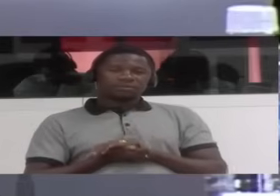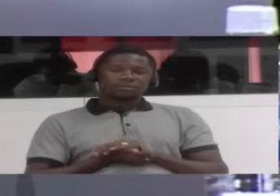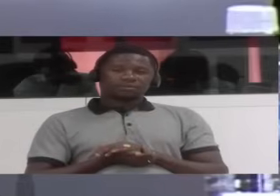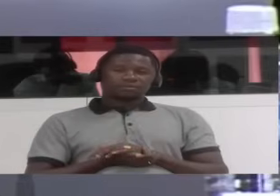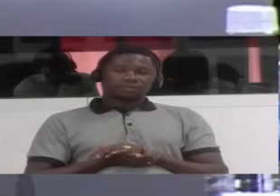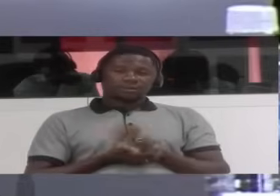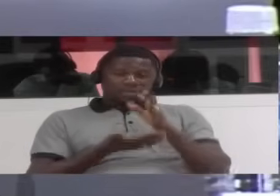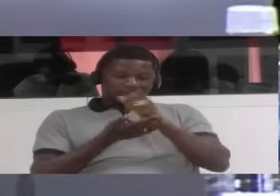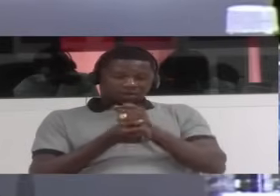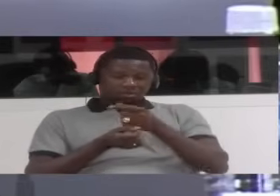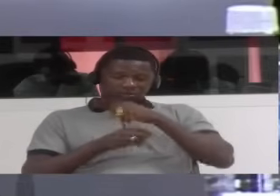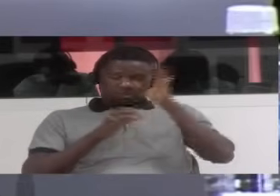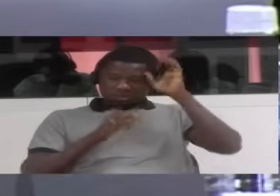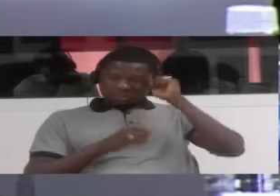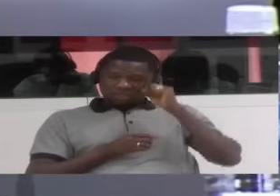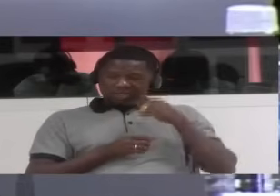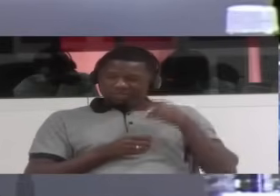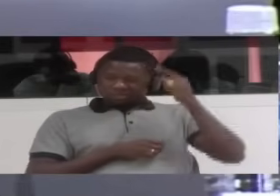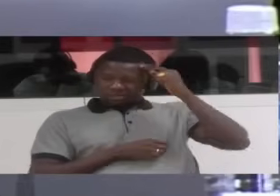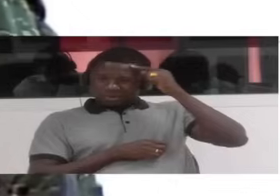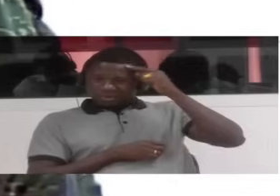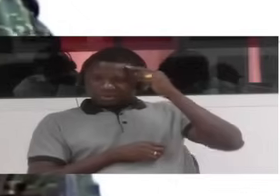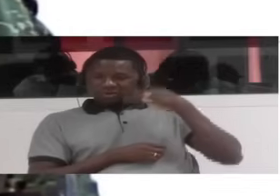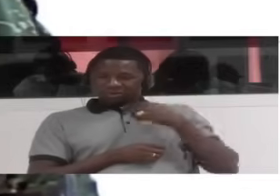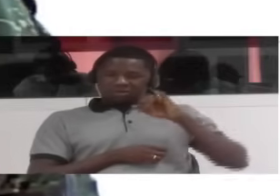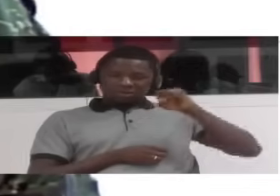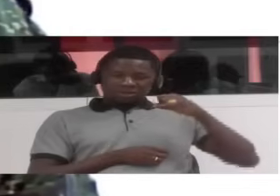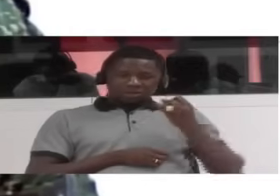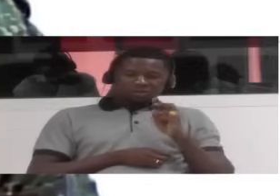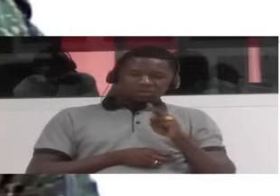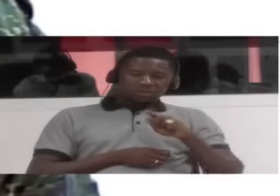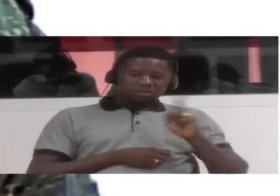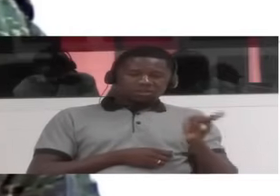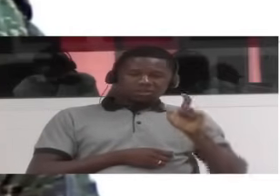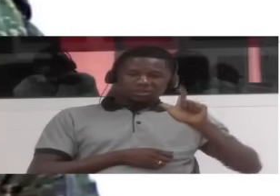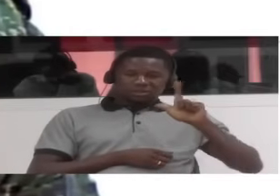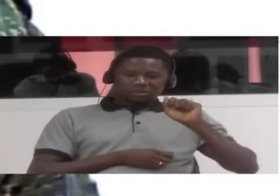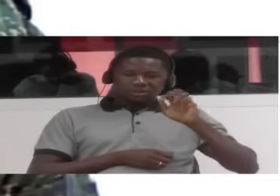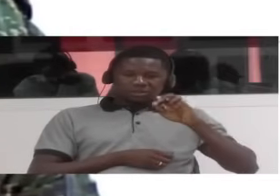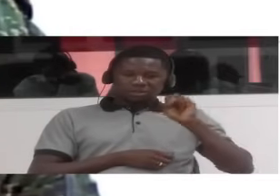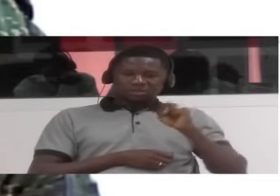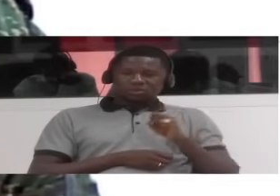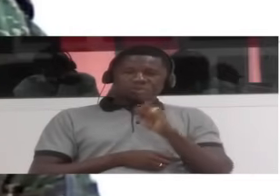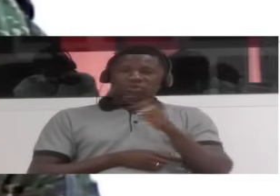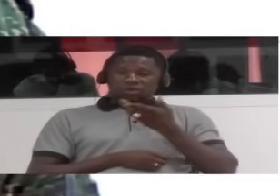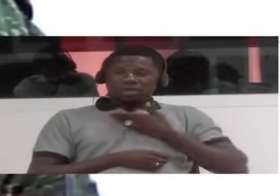Help us understand the mind of the jungler. What do you have in your mind as a